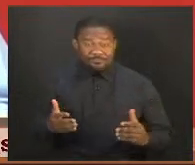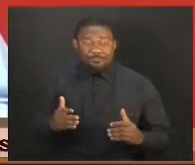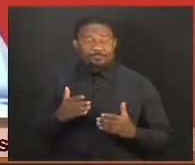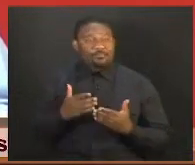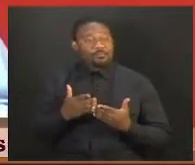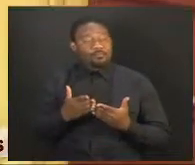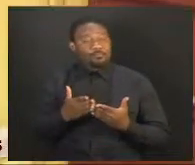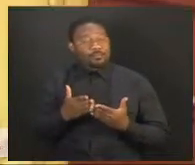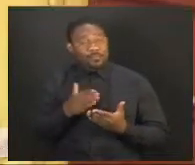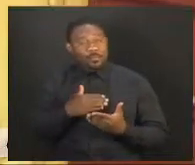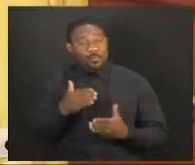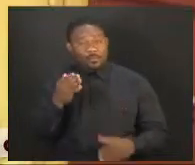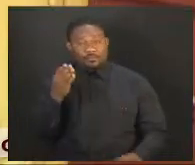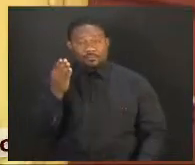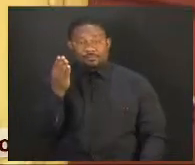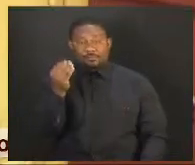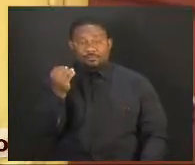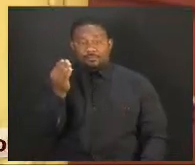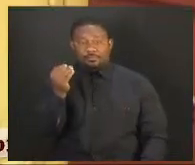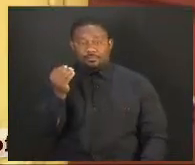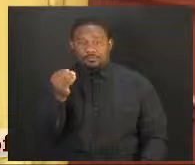Page 14.